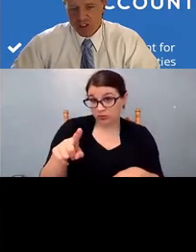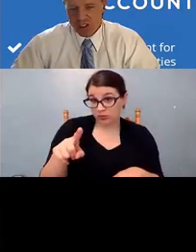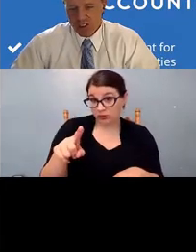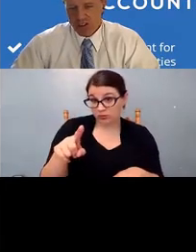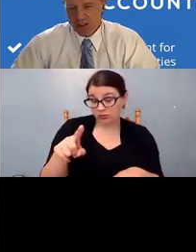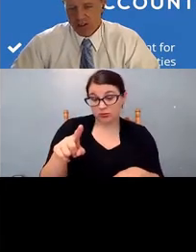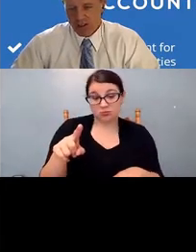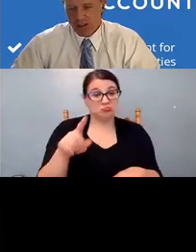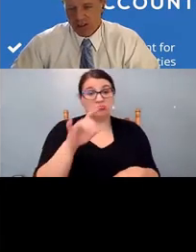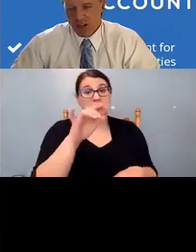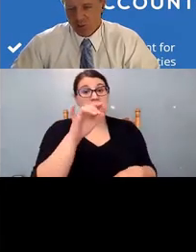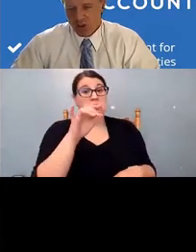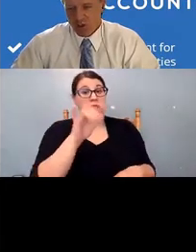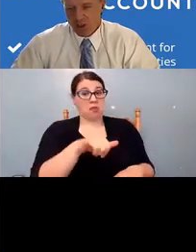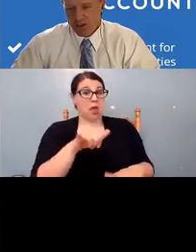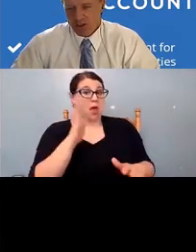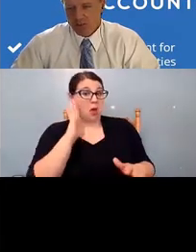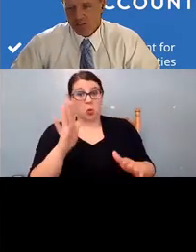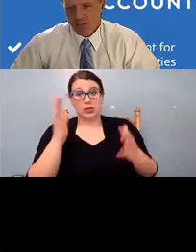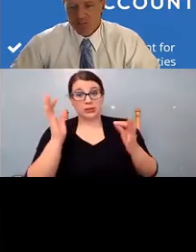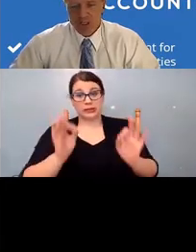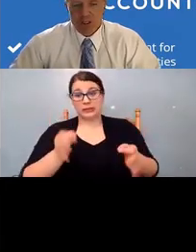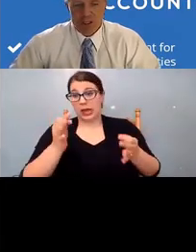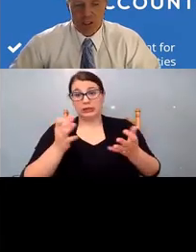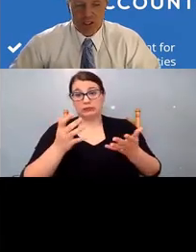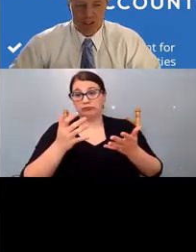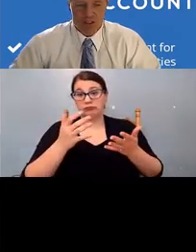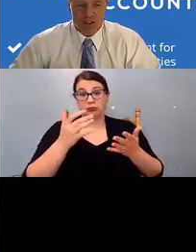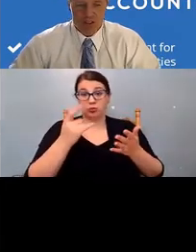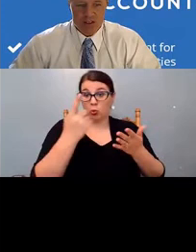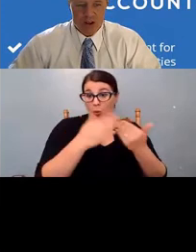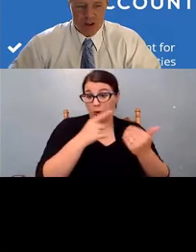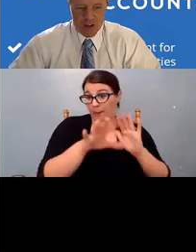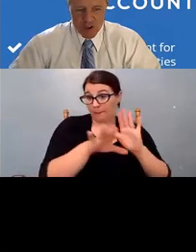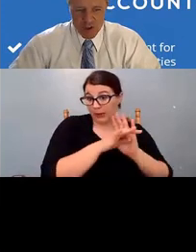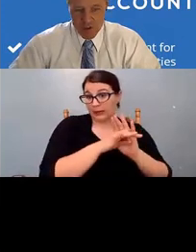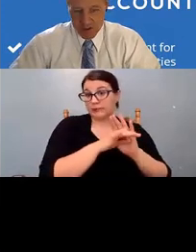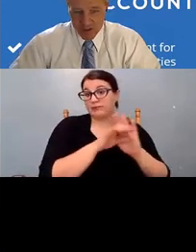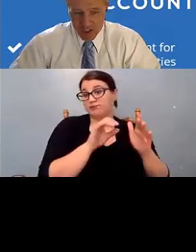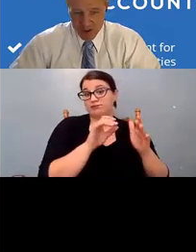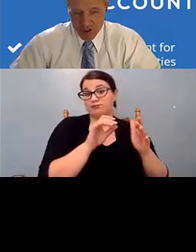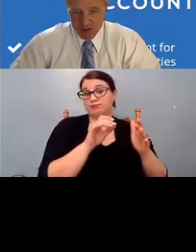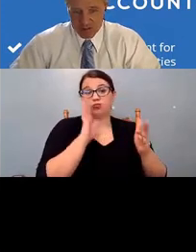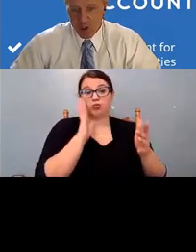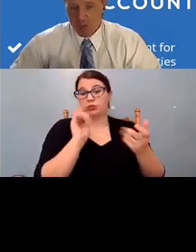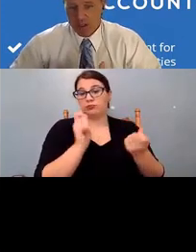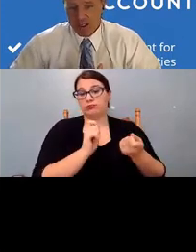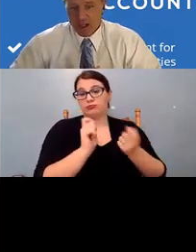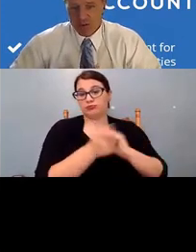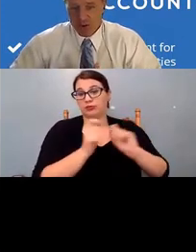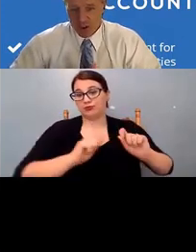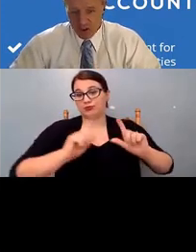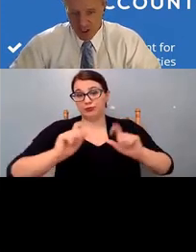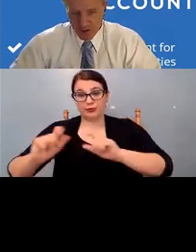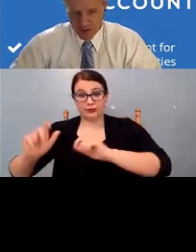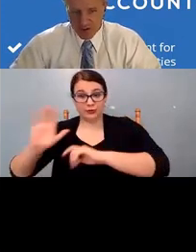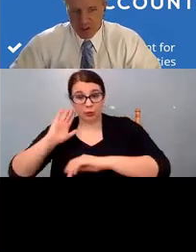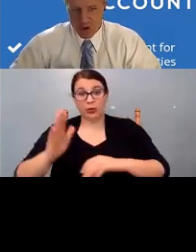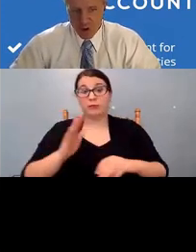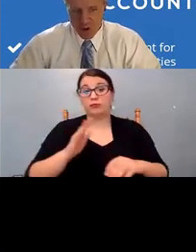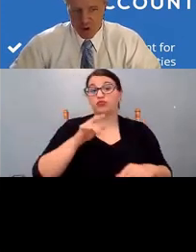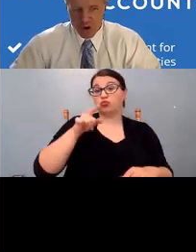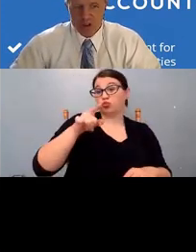you see as we go along, is are you the beneficiary opening the account for